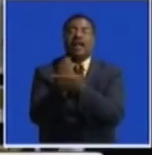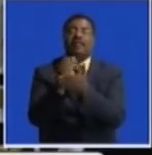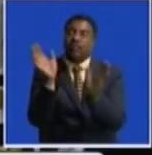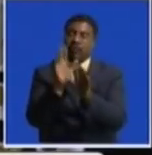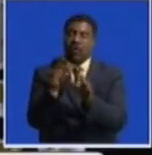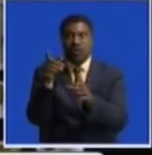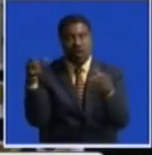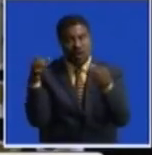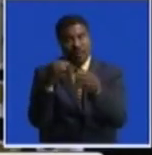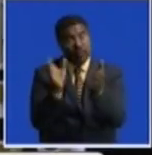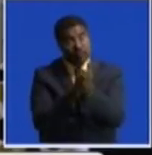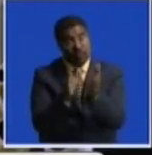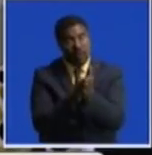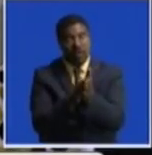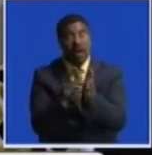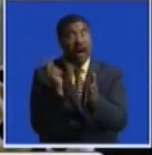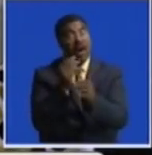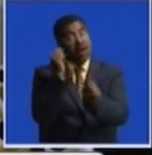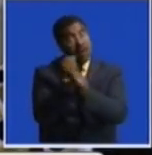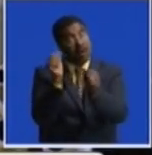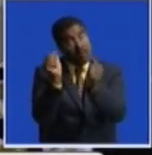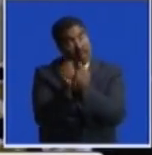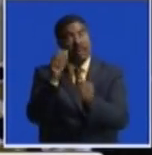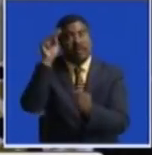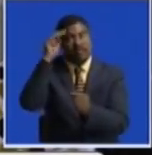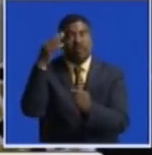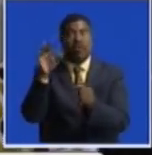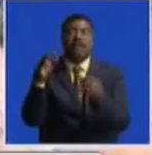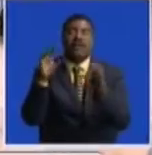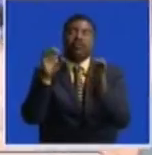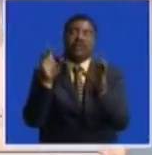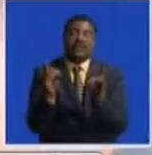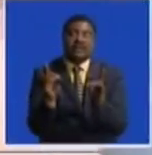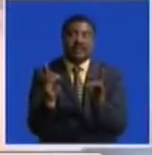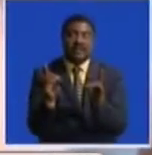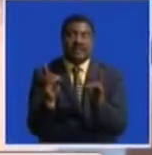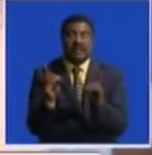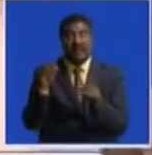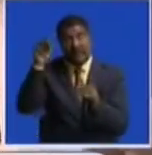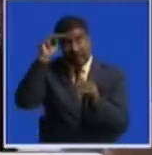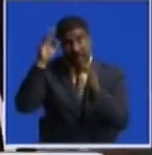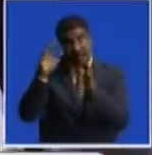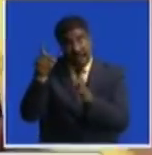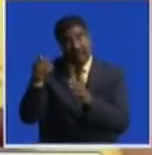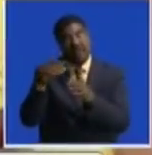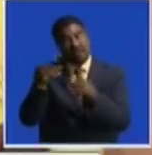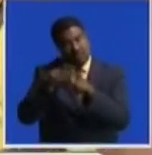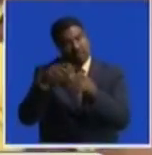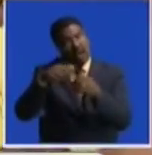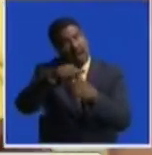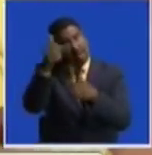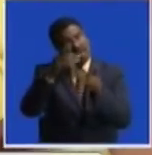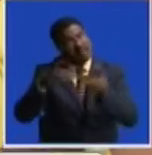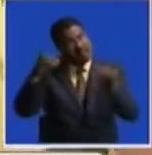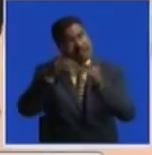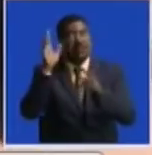school. No, we are working hand in hand with Ministry of Education. The minister is expected to visit other districts in the